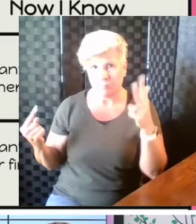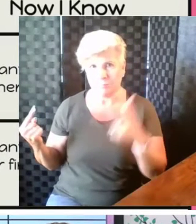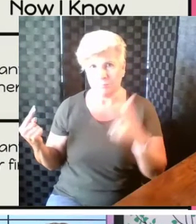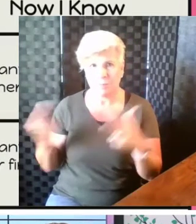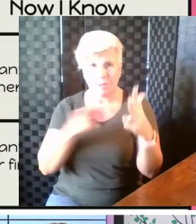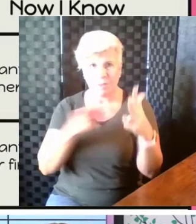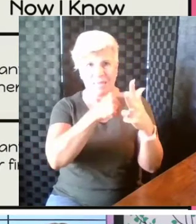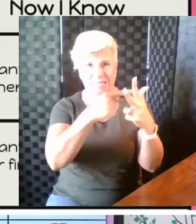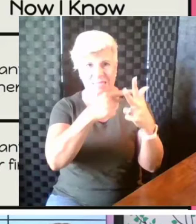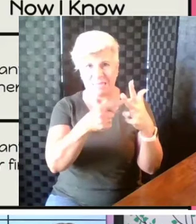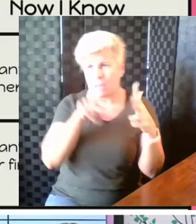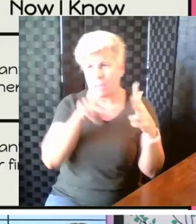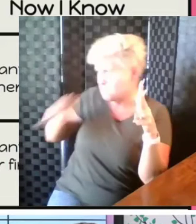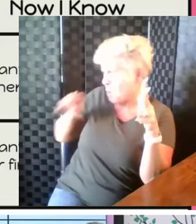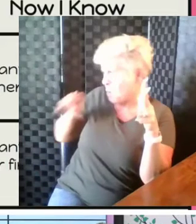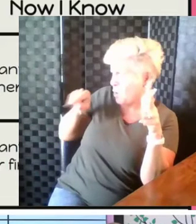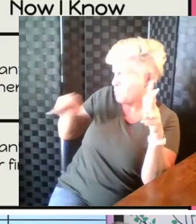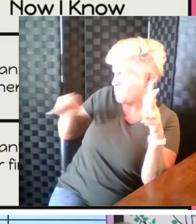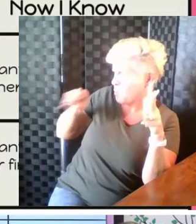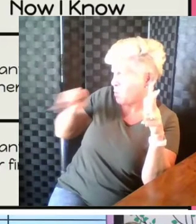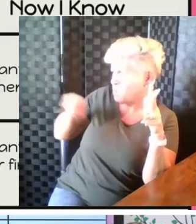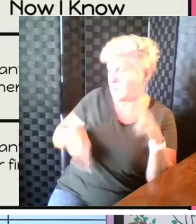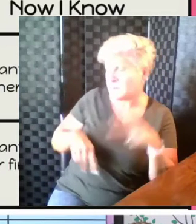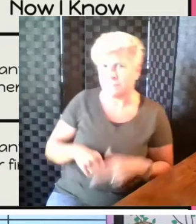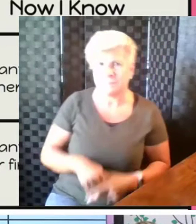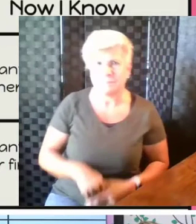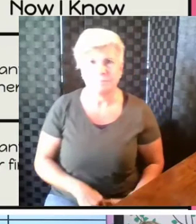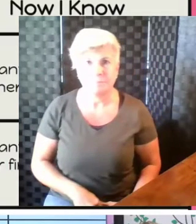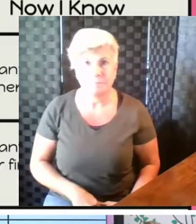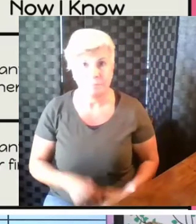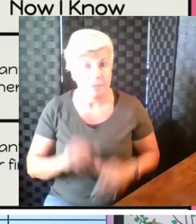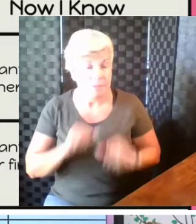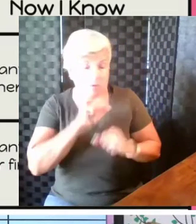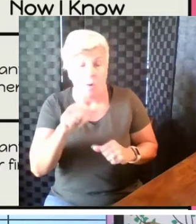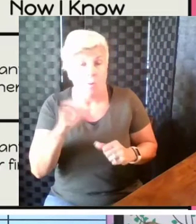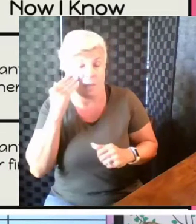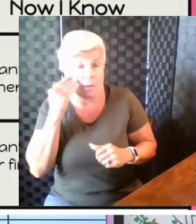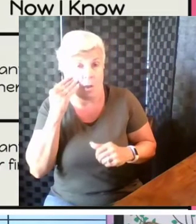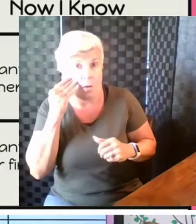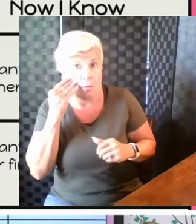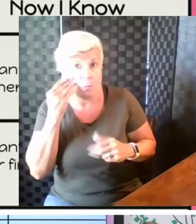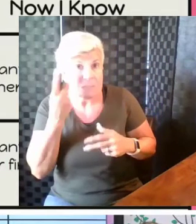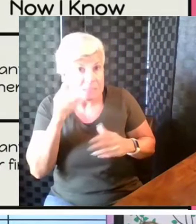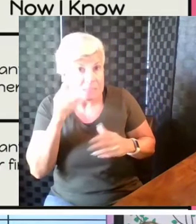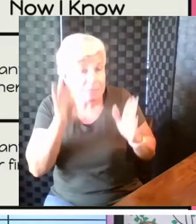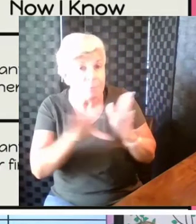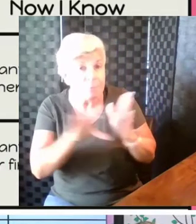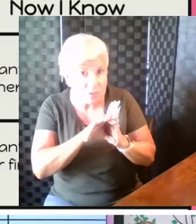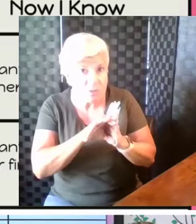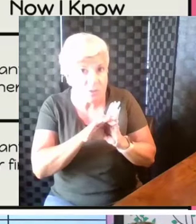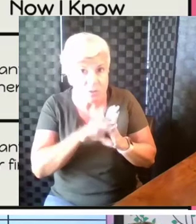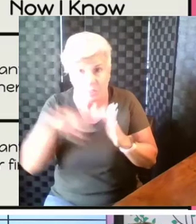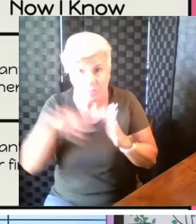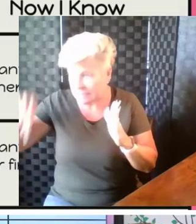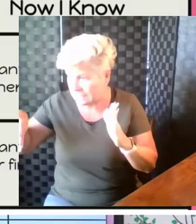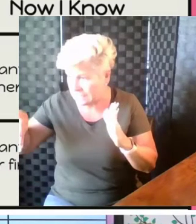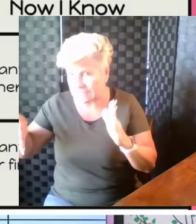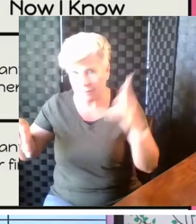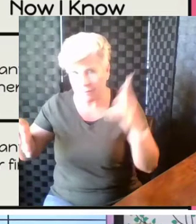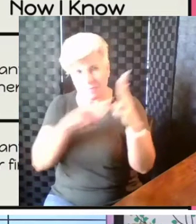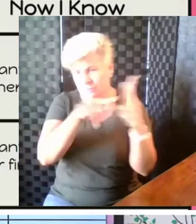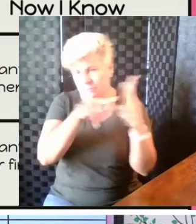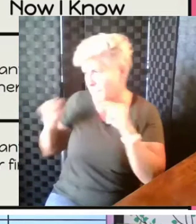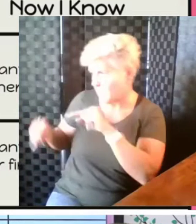she's standing there with Joe, Rita, and Victoria who are pointing at her. That's all. We don't know that they're making fun of her or not. But after we